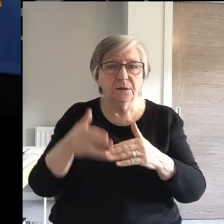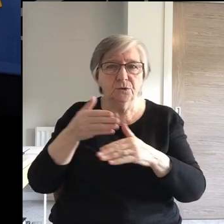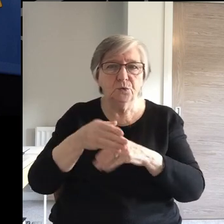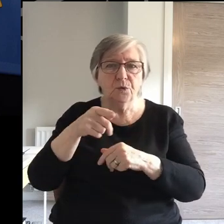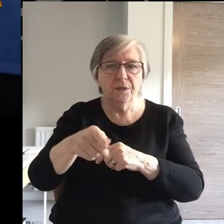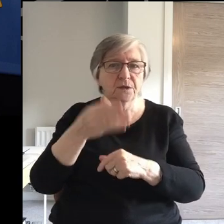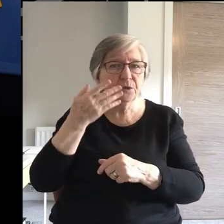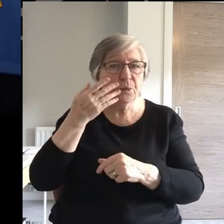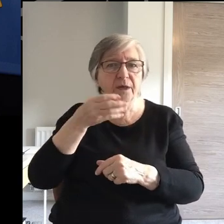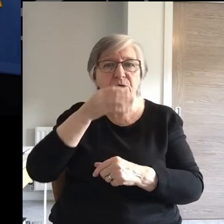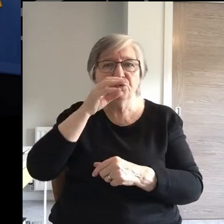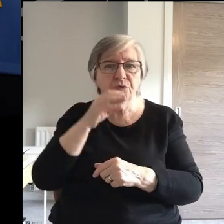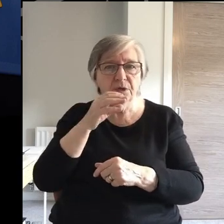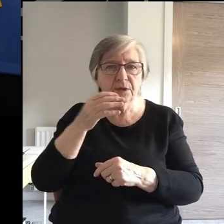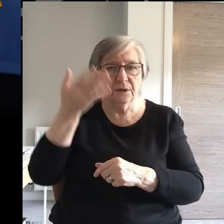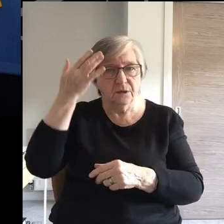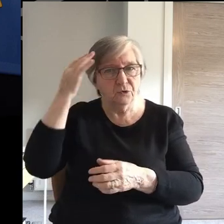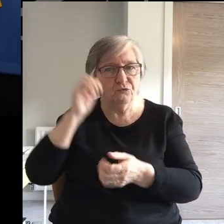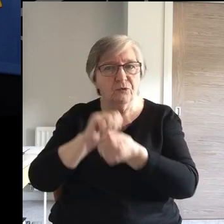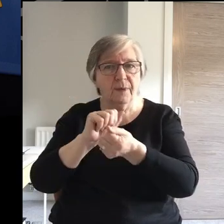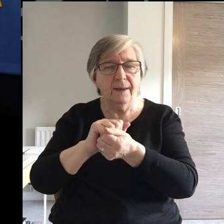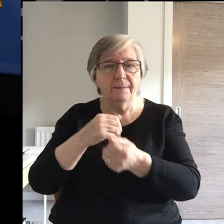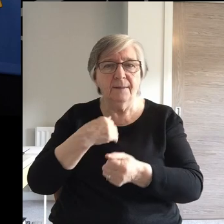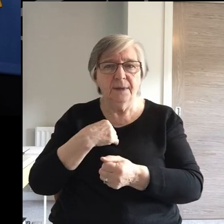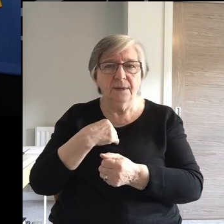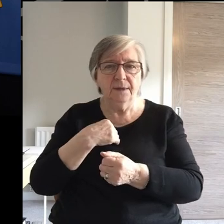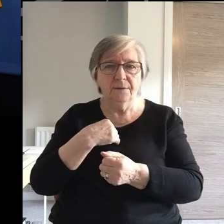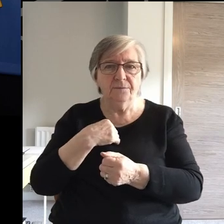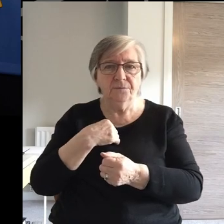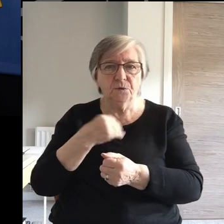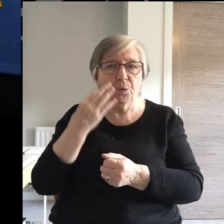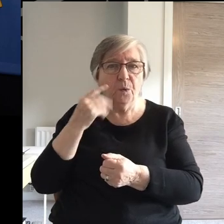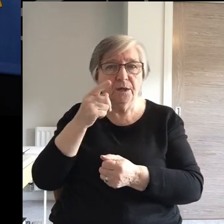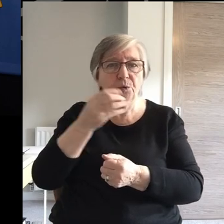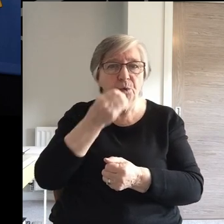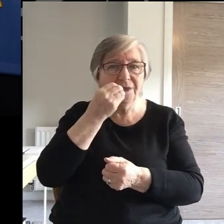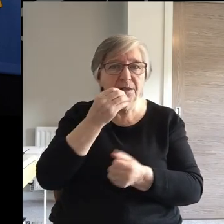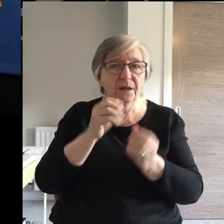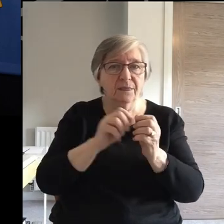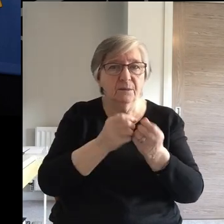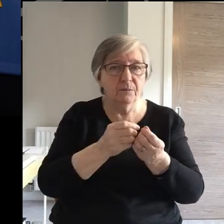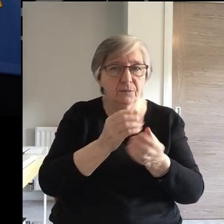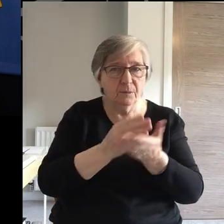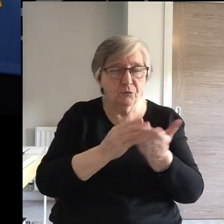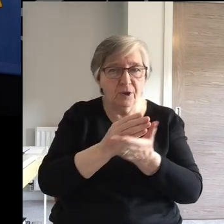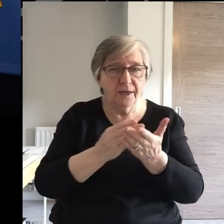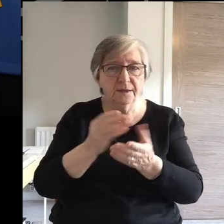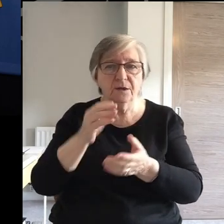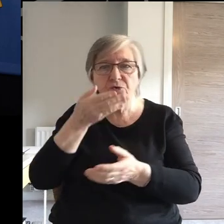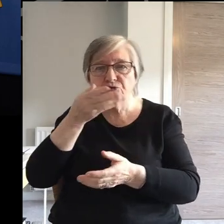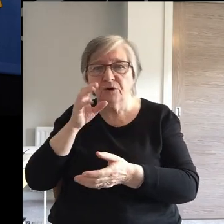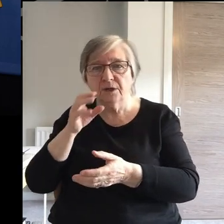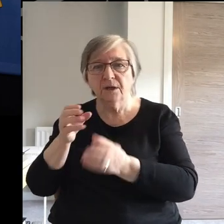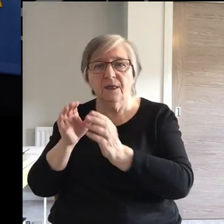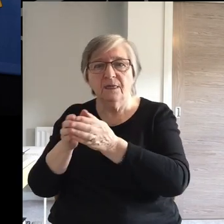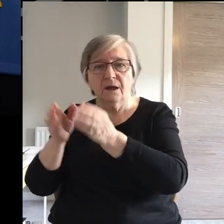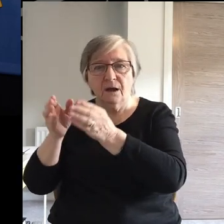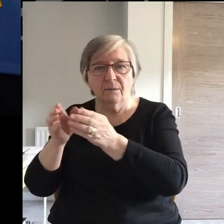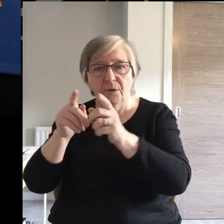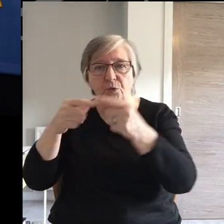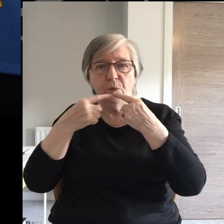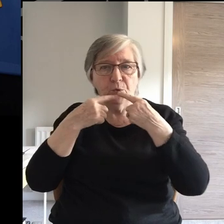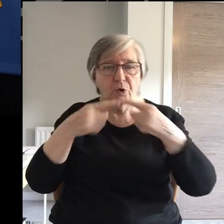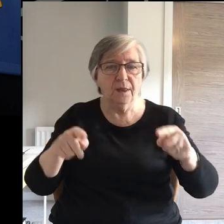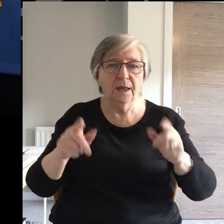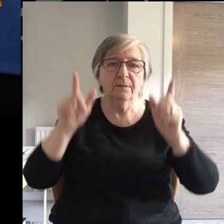it in remembrance of me. For whenever you eat this bread and drink this cup, you proclaim the